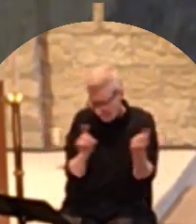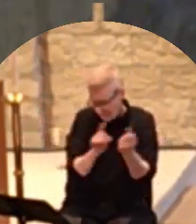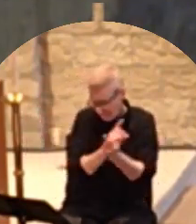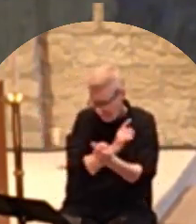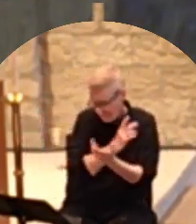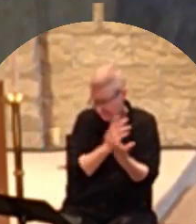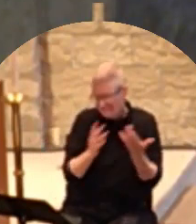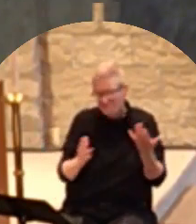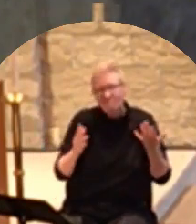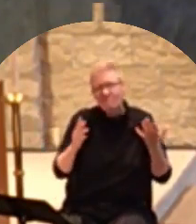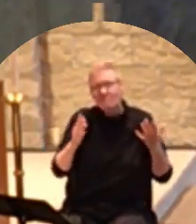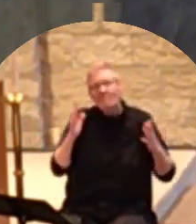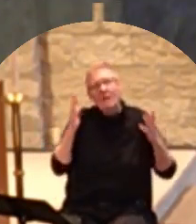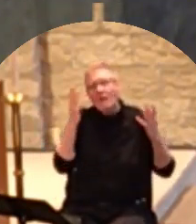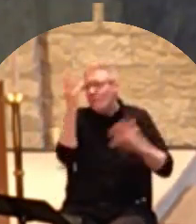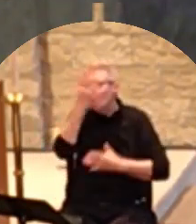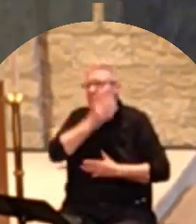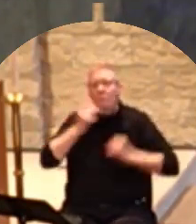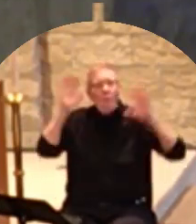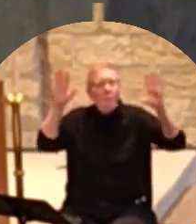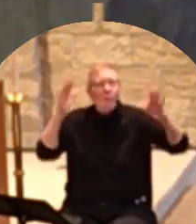touched creation.